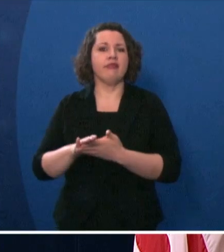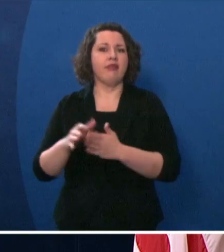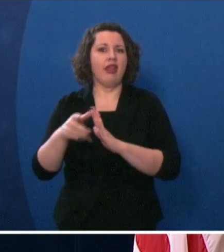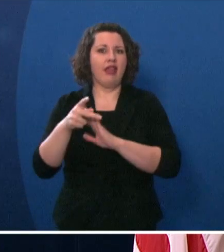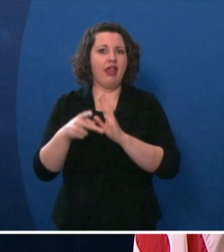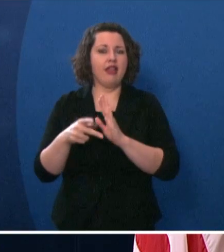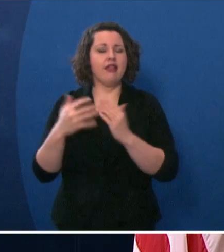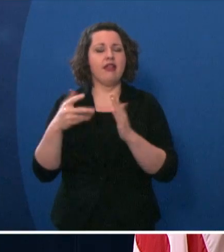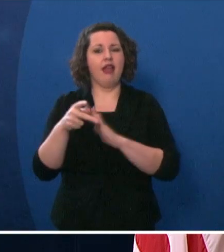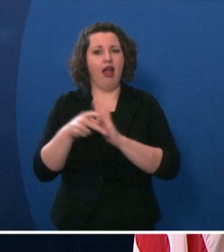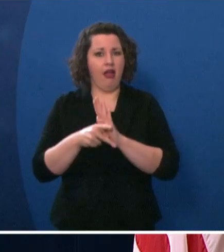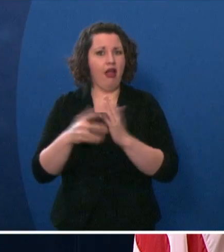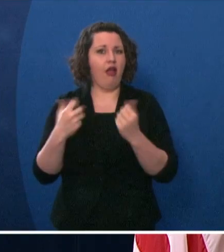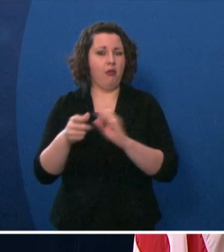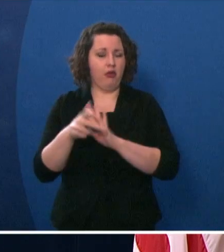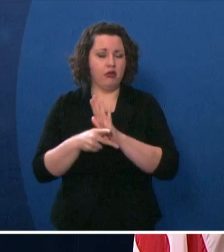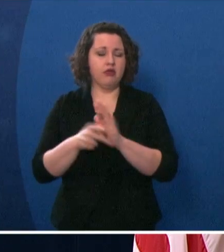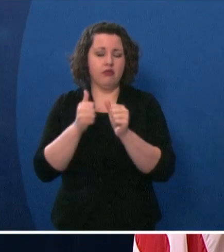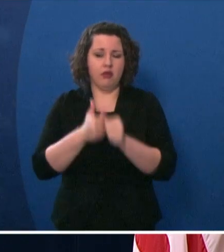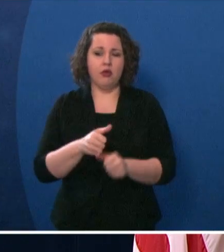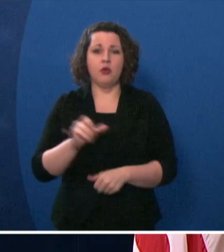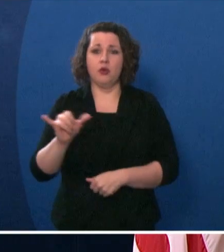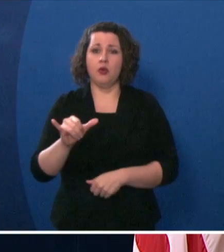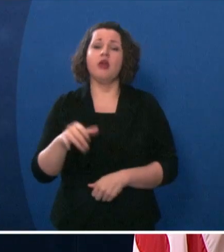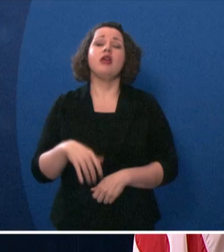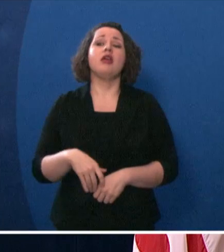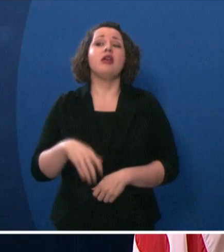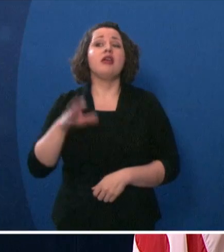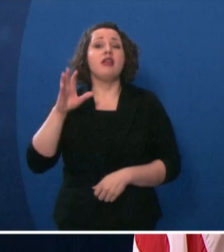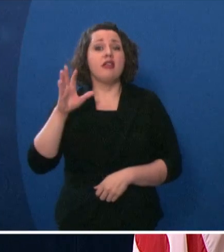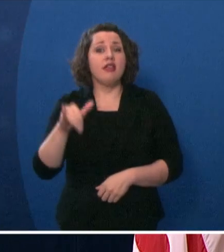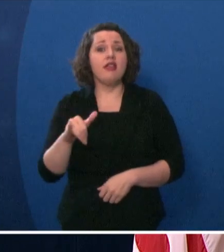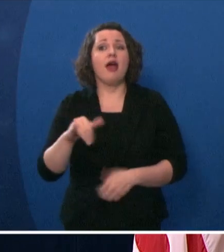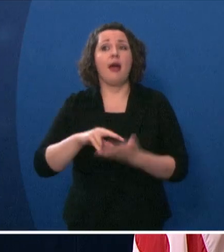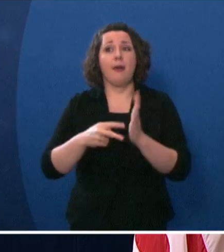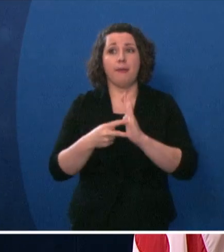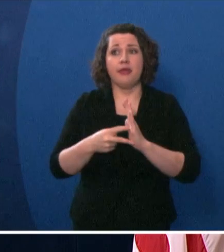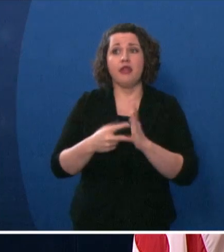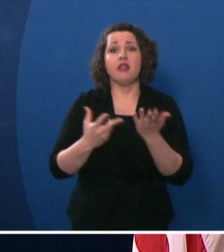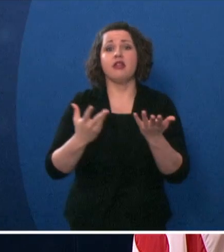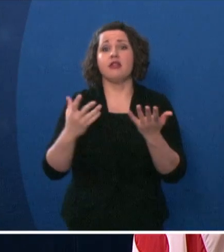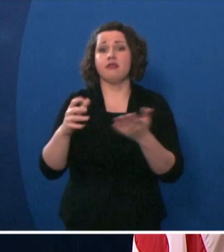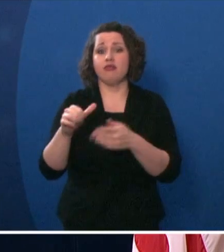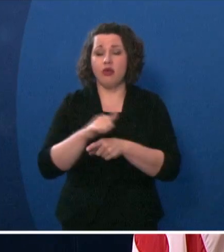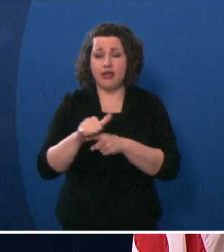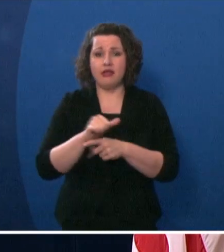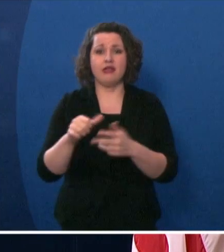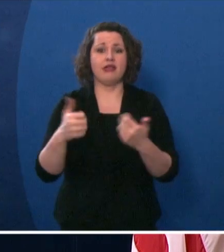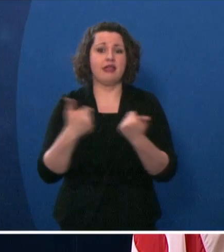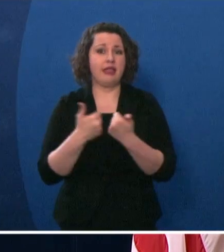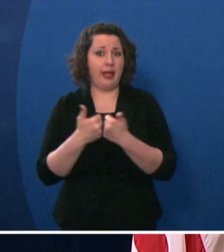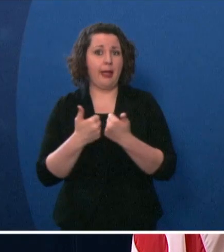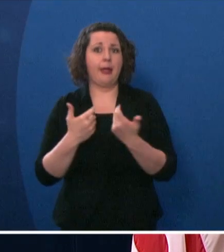also, this proclamation also permits practices, games, and competitions for youth and adult baseball,